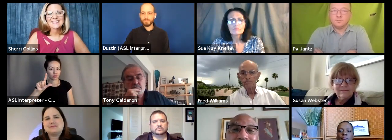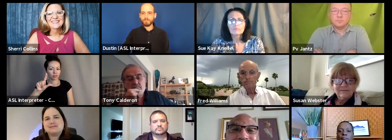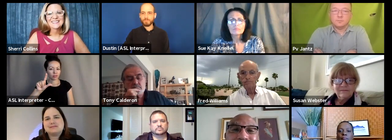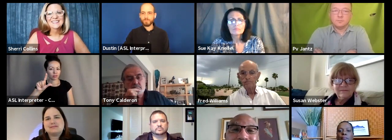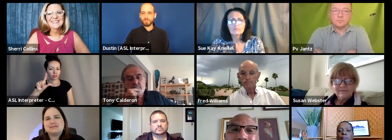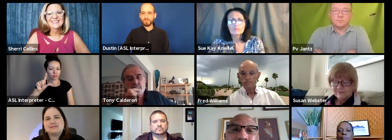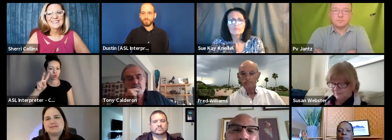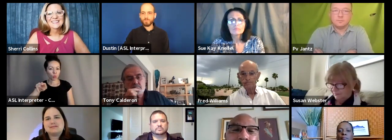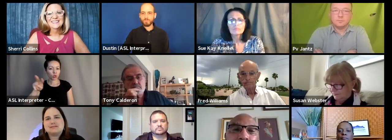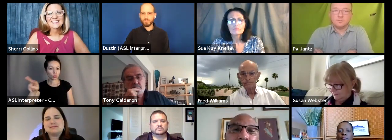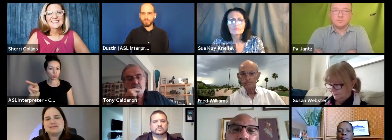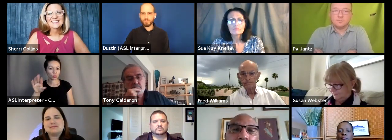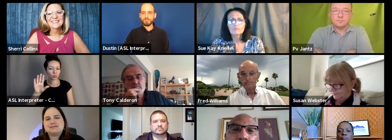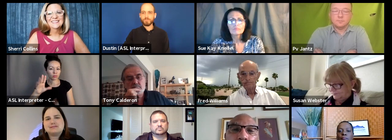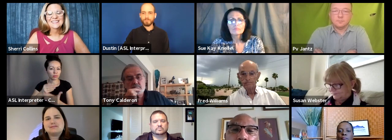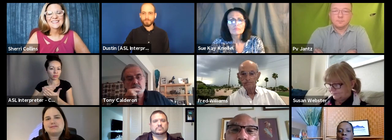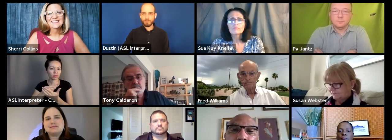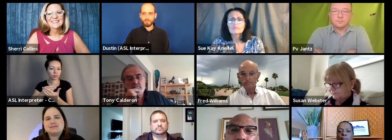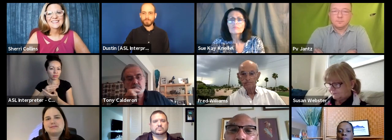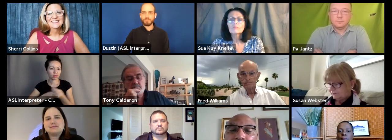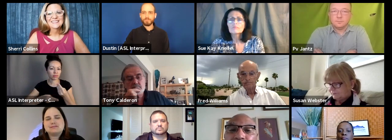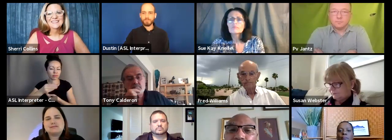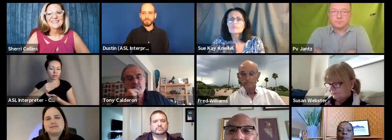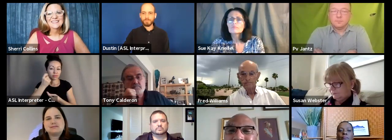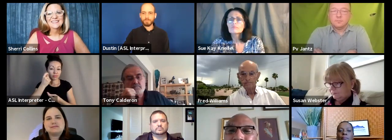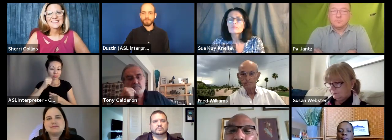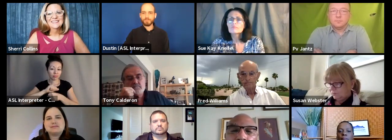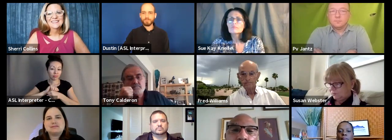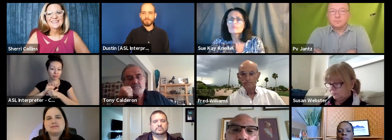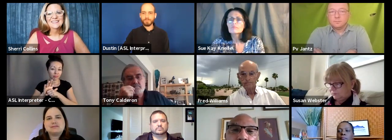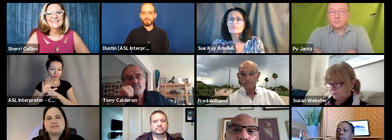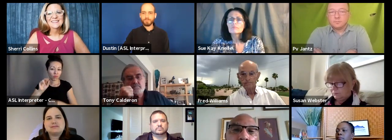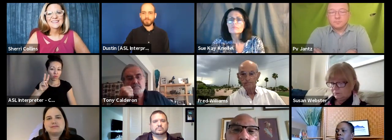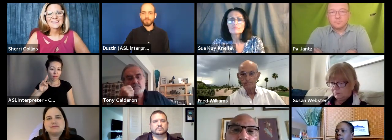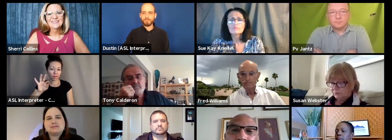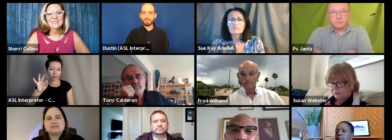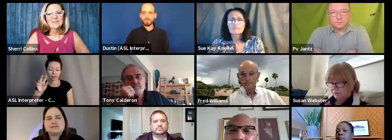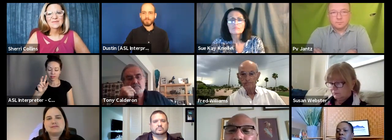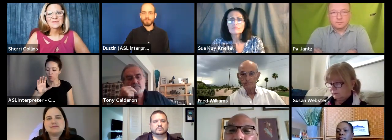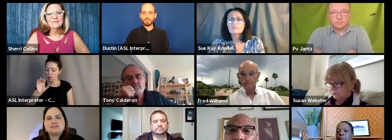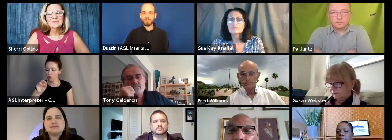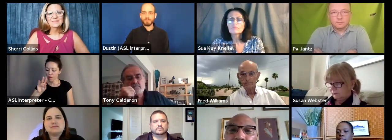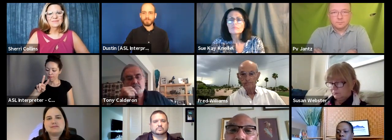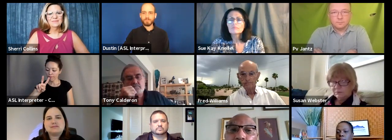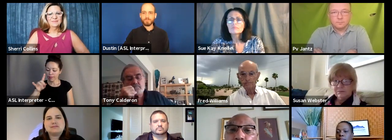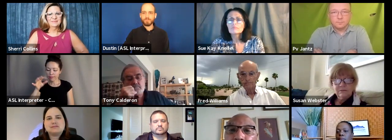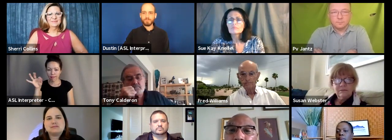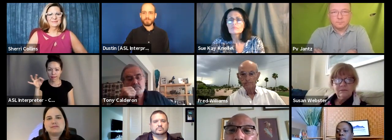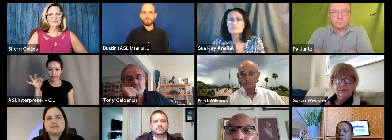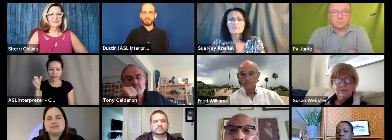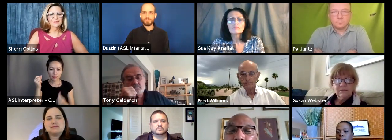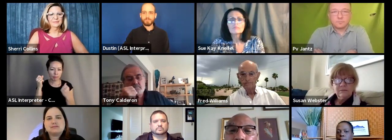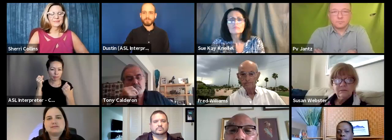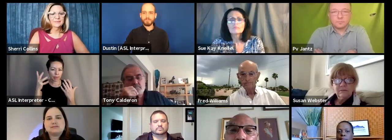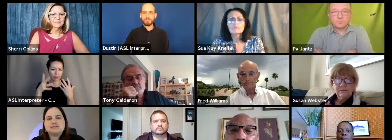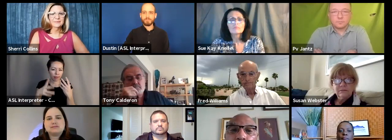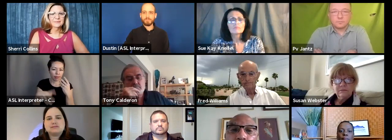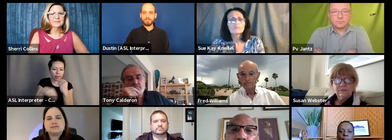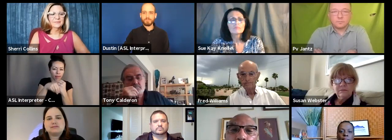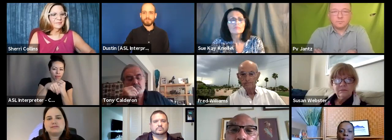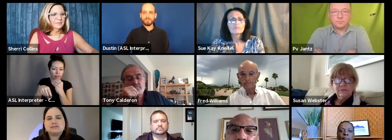With COVID-19, there's a lot of additional processes that have to go into